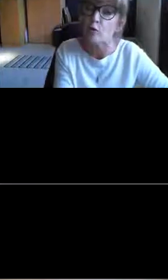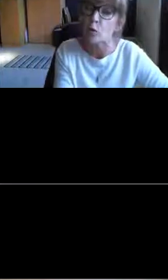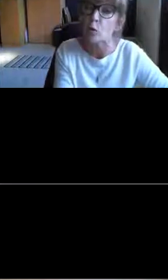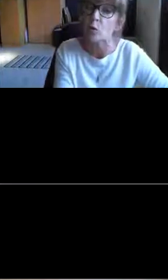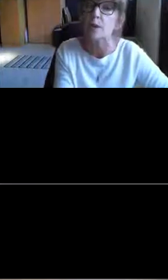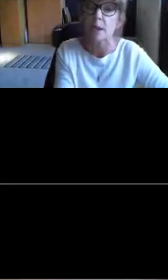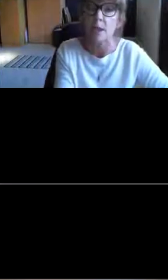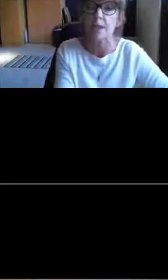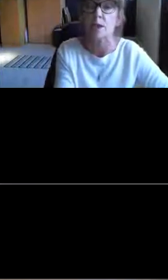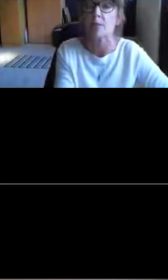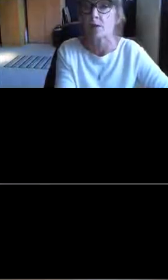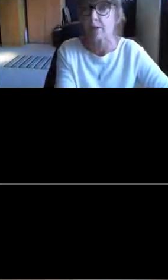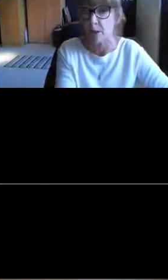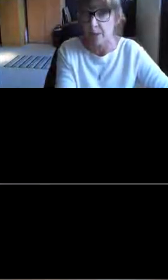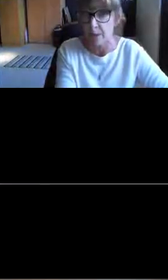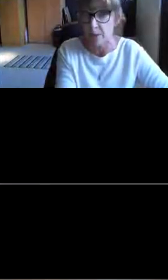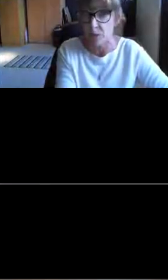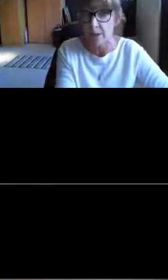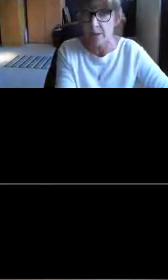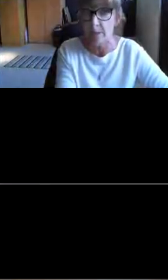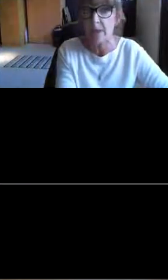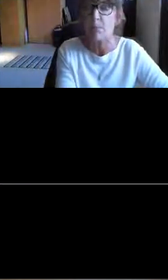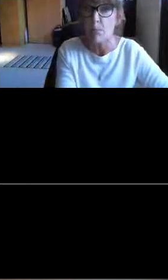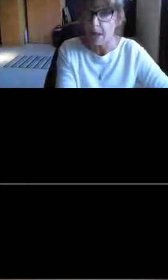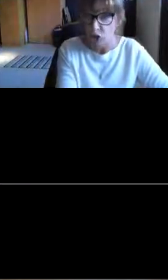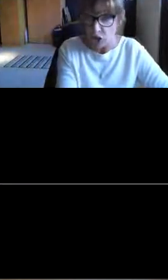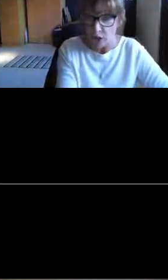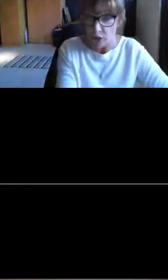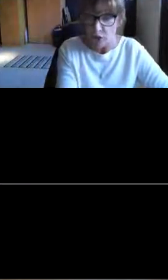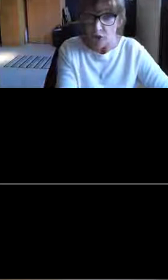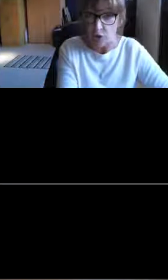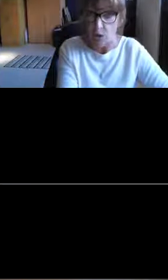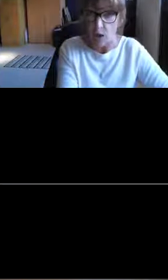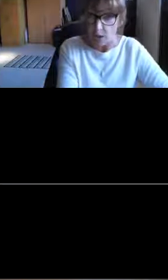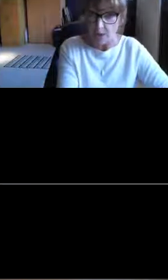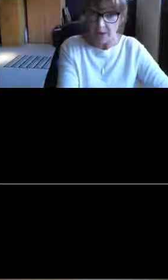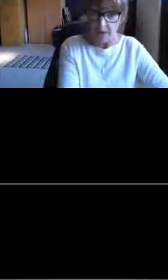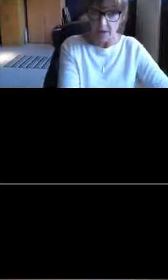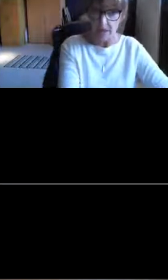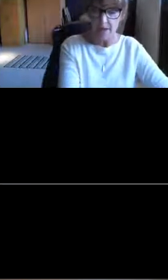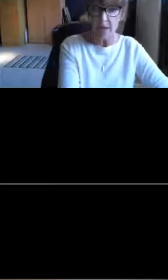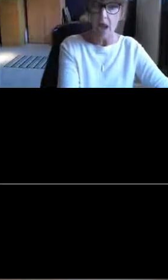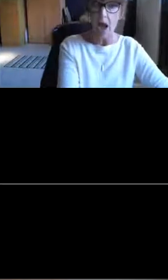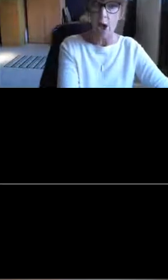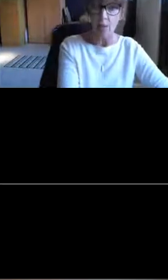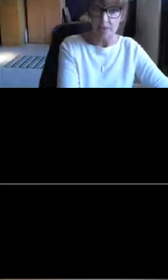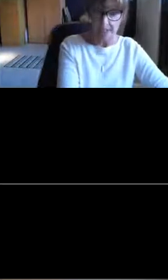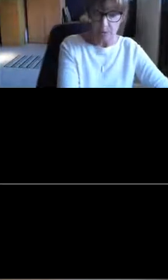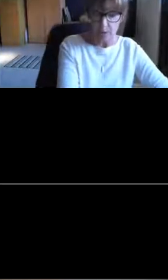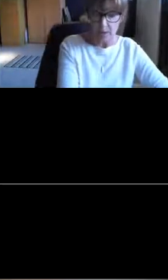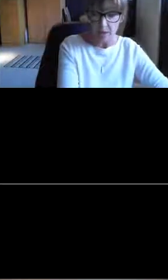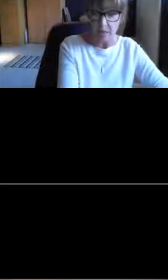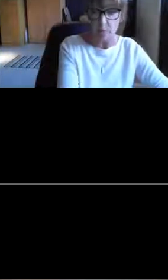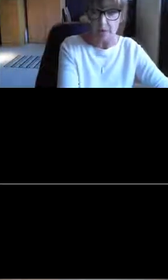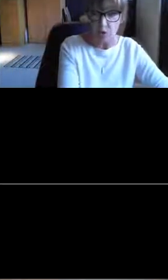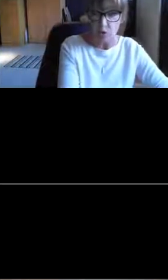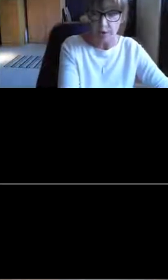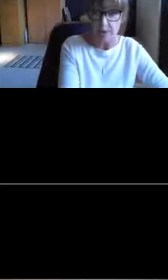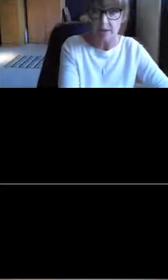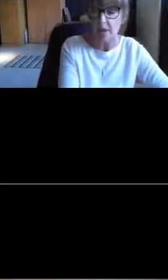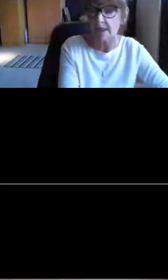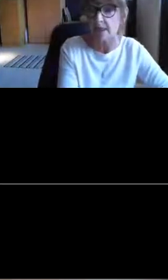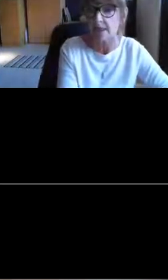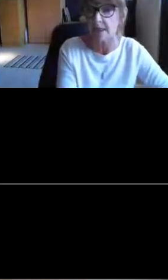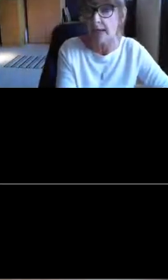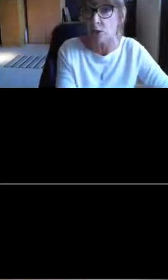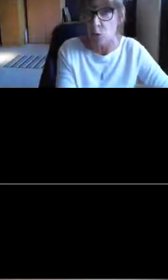to the overall size of the development boundary, minor changes to highways design, updated paths for